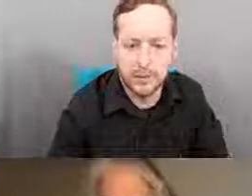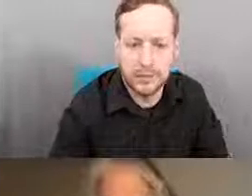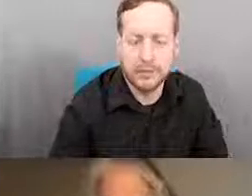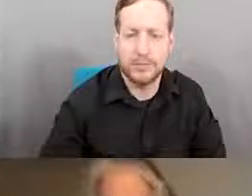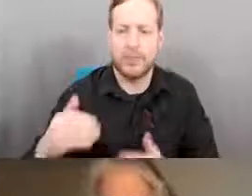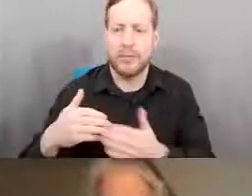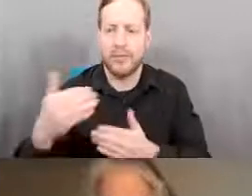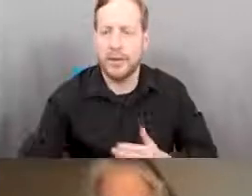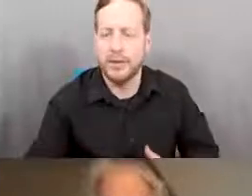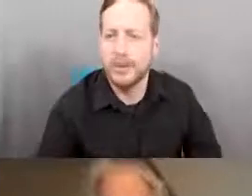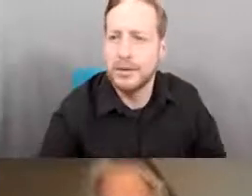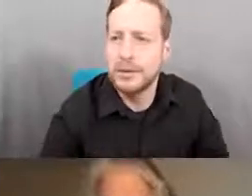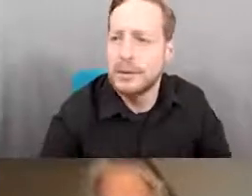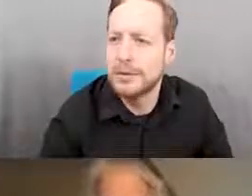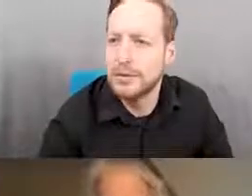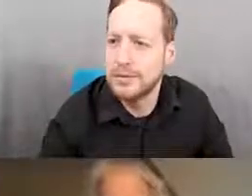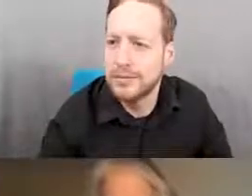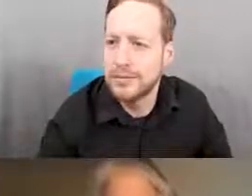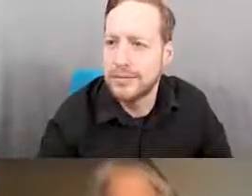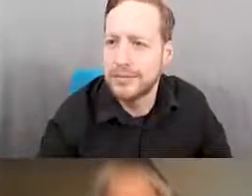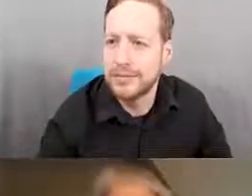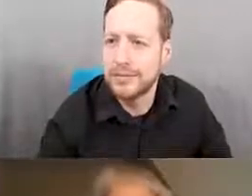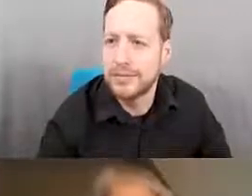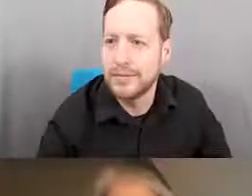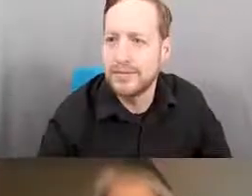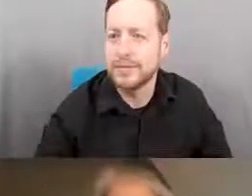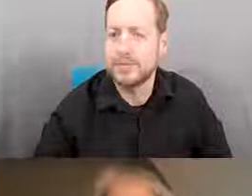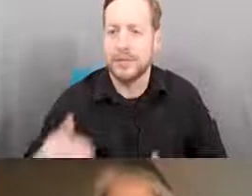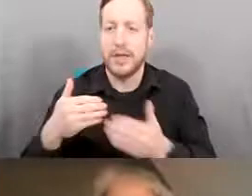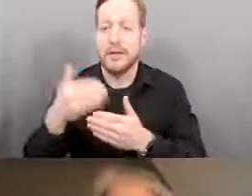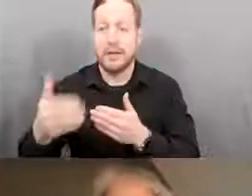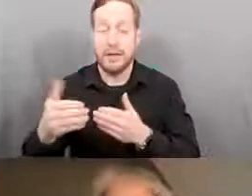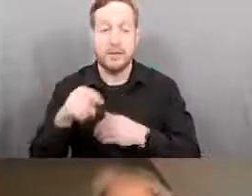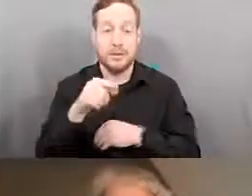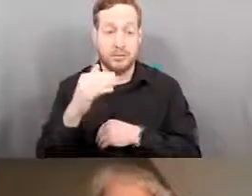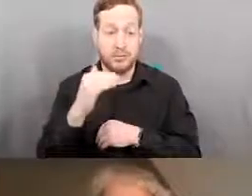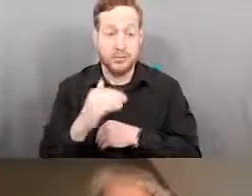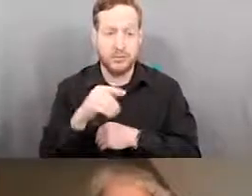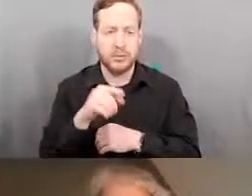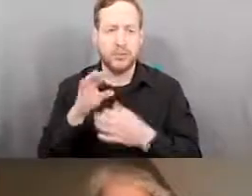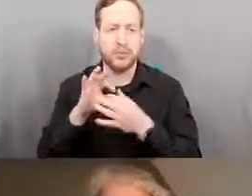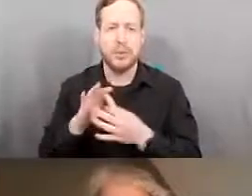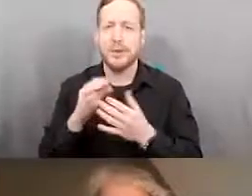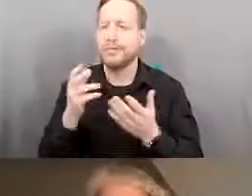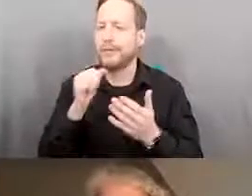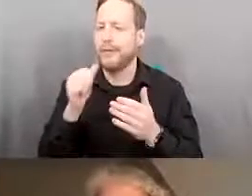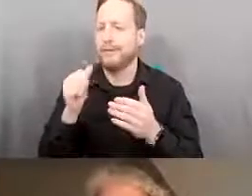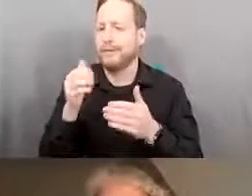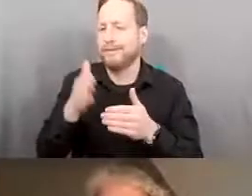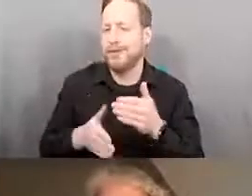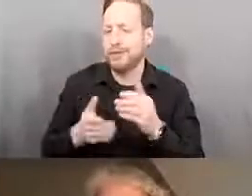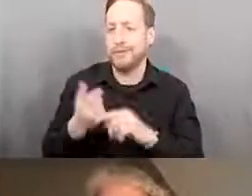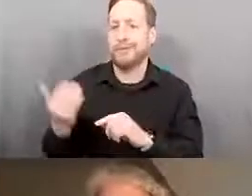Okay. So the next item on the agenda